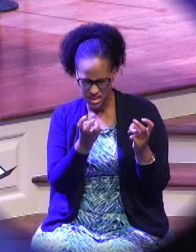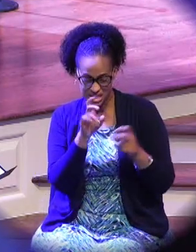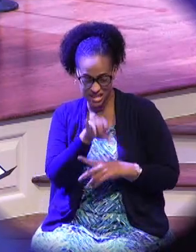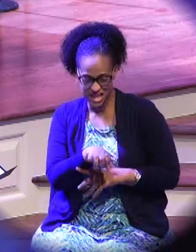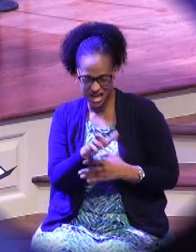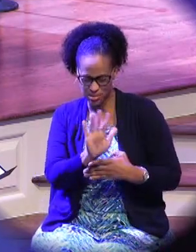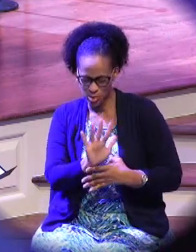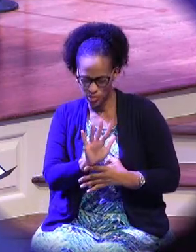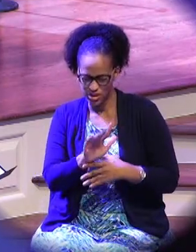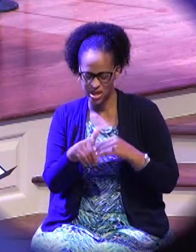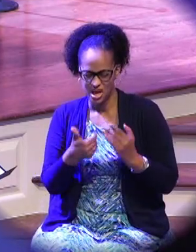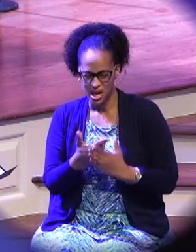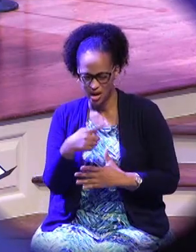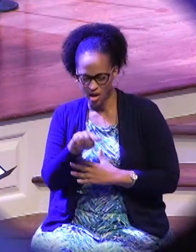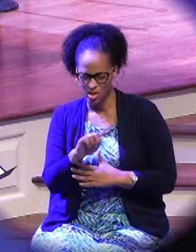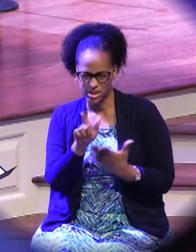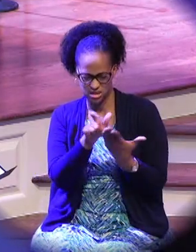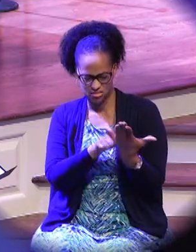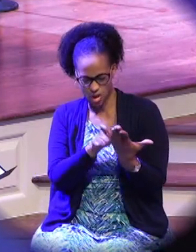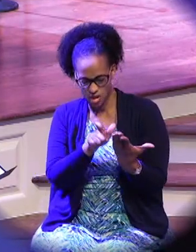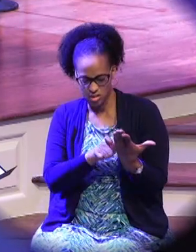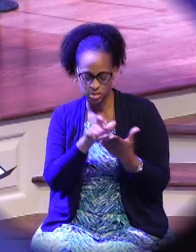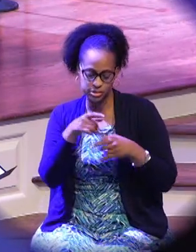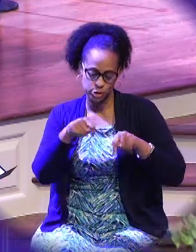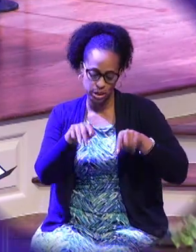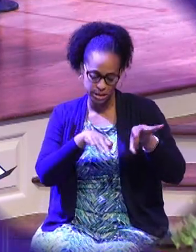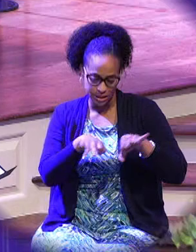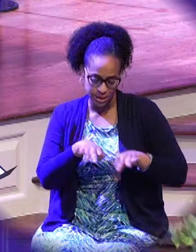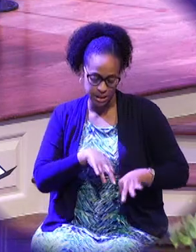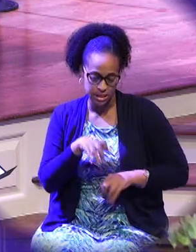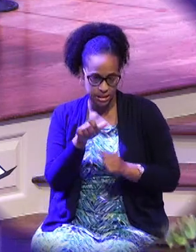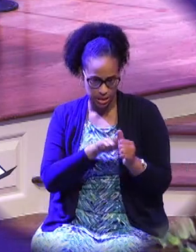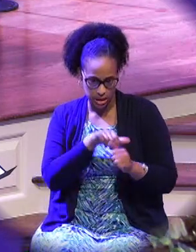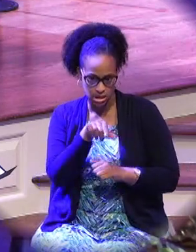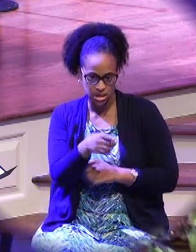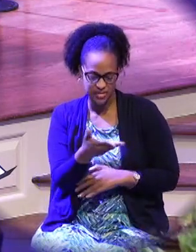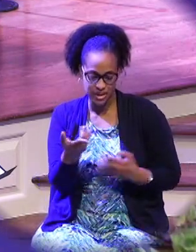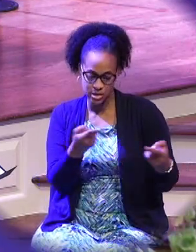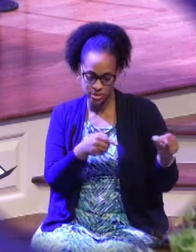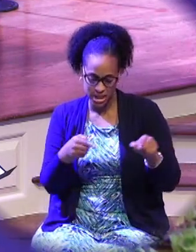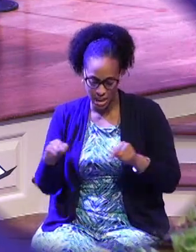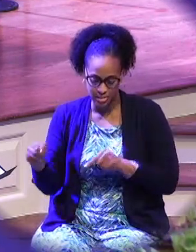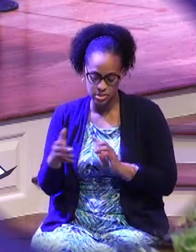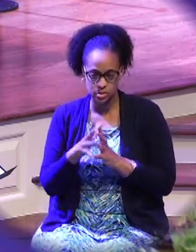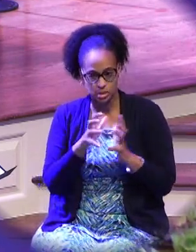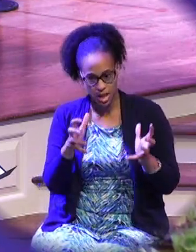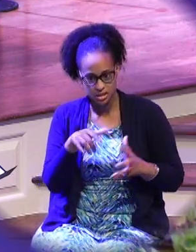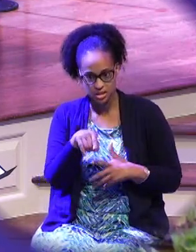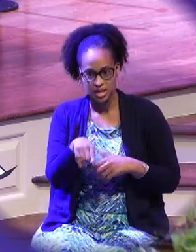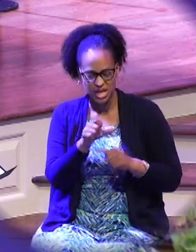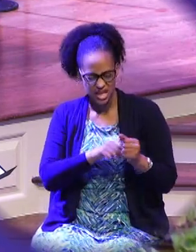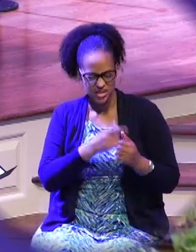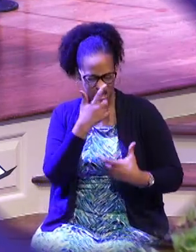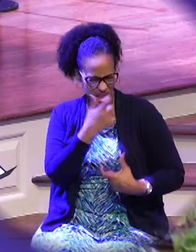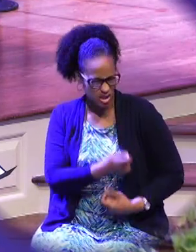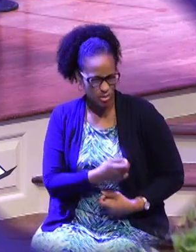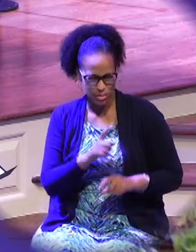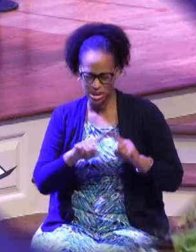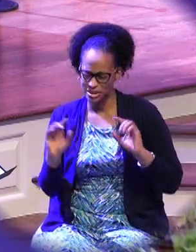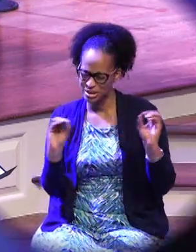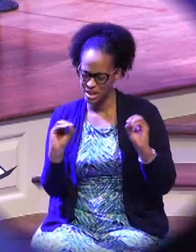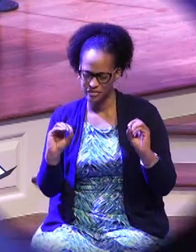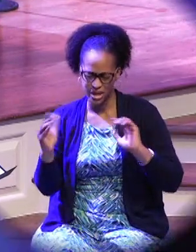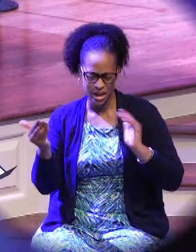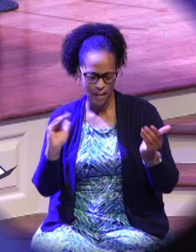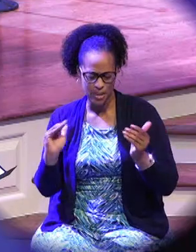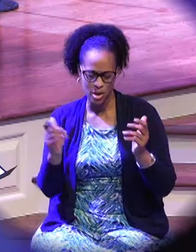and all these articles came up that, you know, try to detail each reference, and there were lots and lots of references, and that was interesting, but nothing compared to